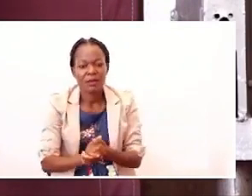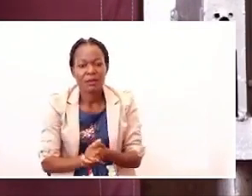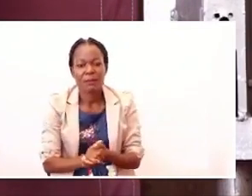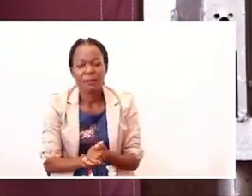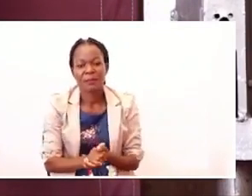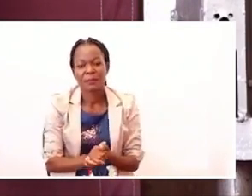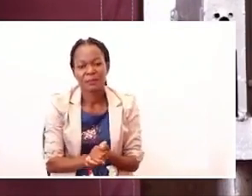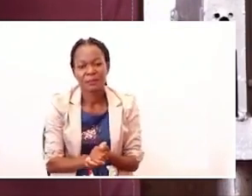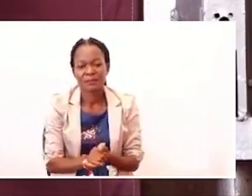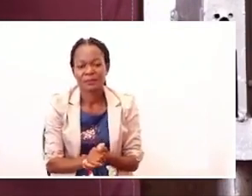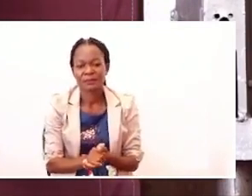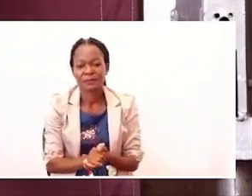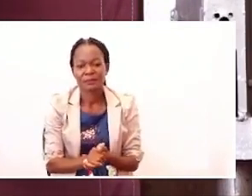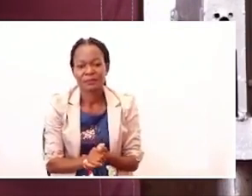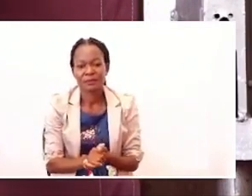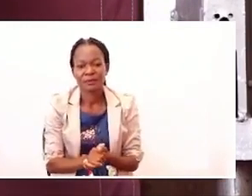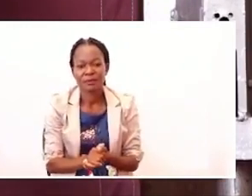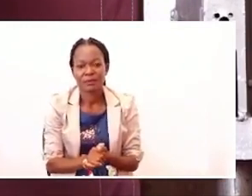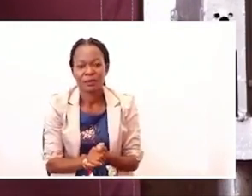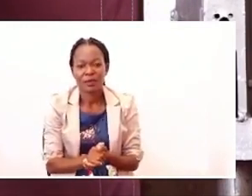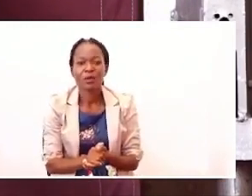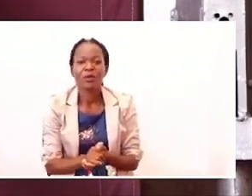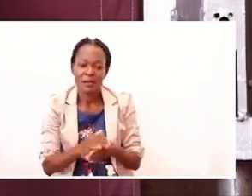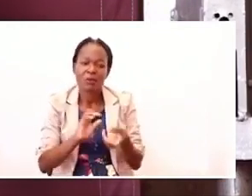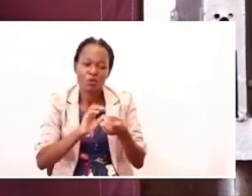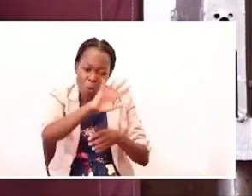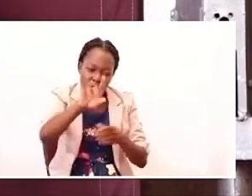countries to surmount this challenge.